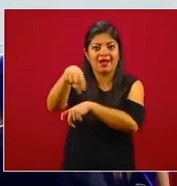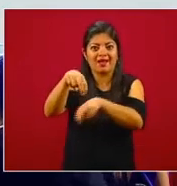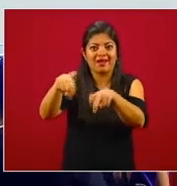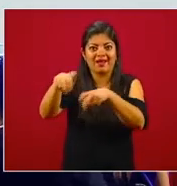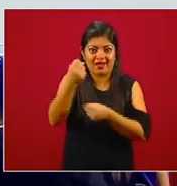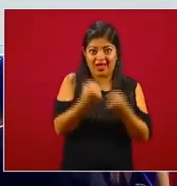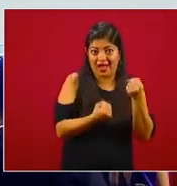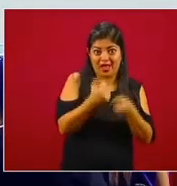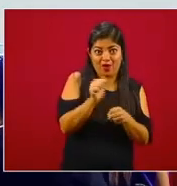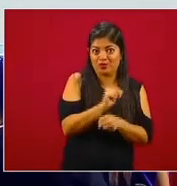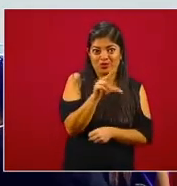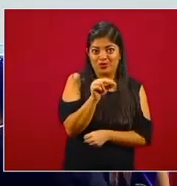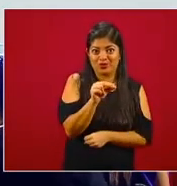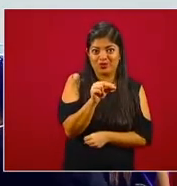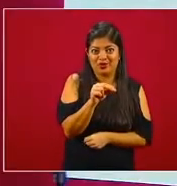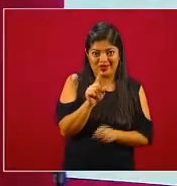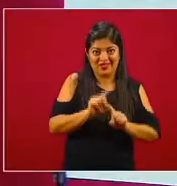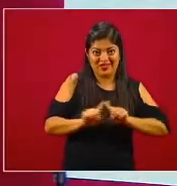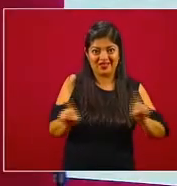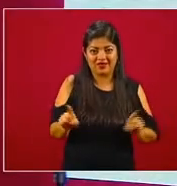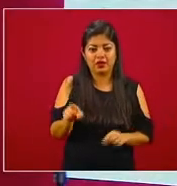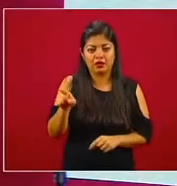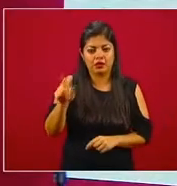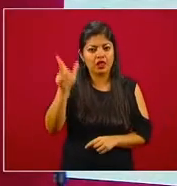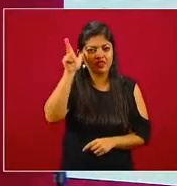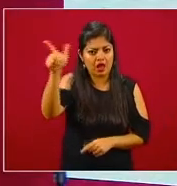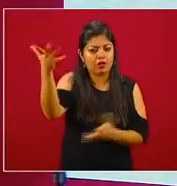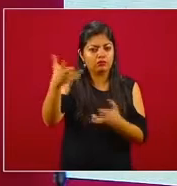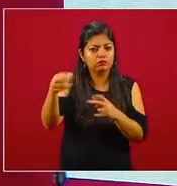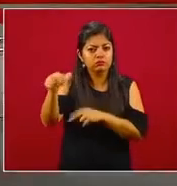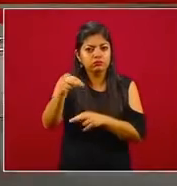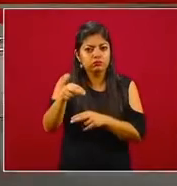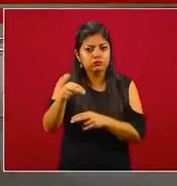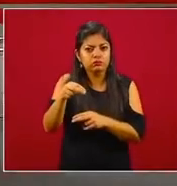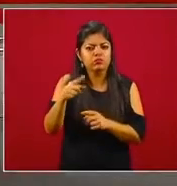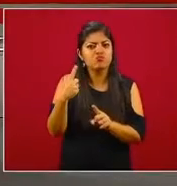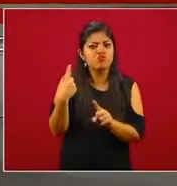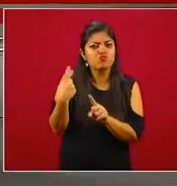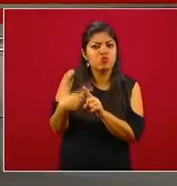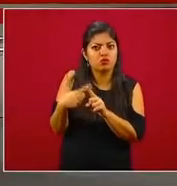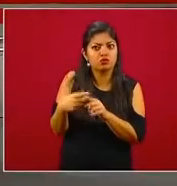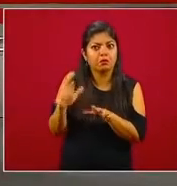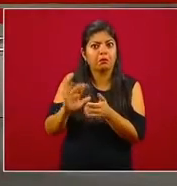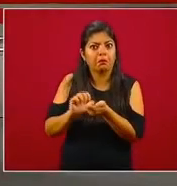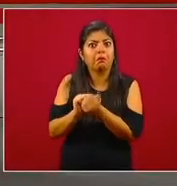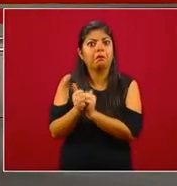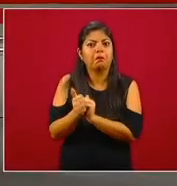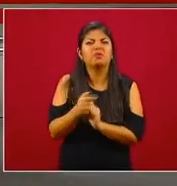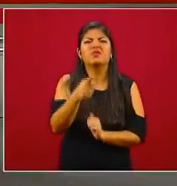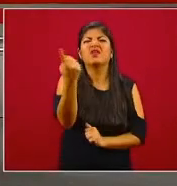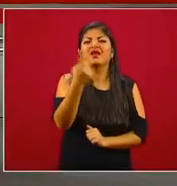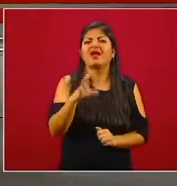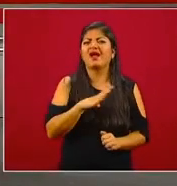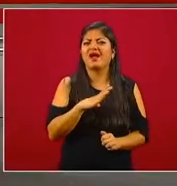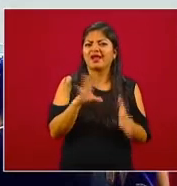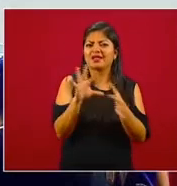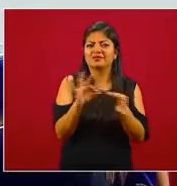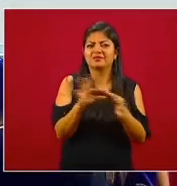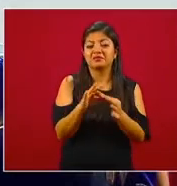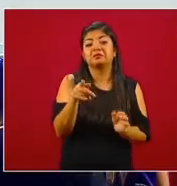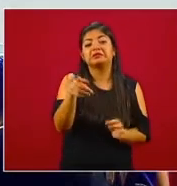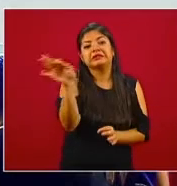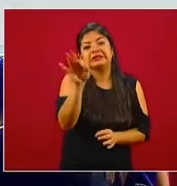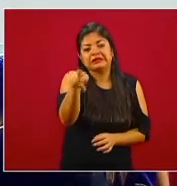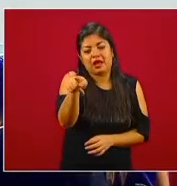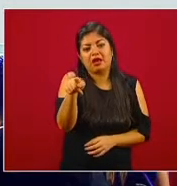the eso hizo el environmental estado de issue, but Hidalgo because of the y vimos un transmission cambio issue. positivo. That was very ¿Qué se important to explica en la reduce transmission gráfica? in Hidalgo. Es That's quizá what they un did, elemento and we demasiado saw a very técnico,